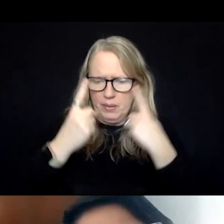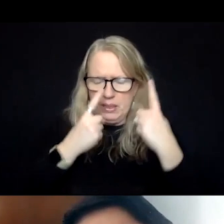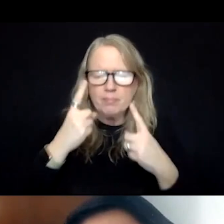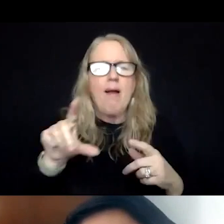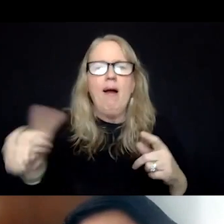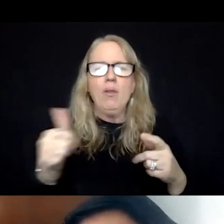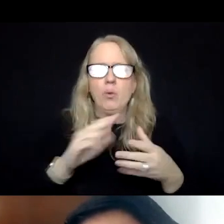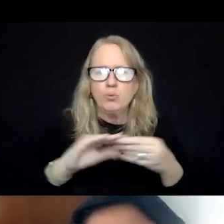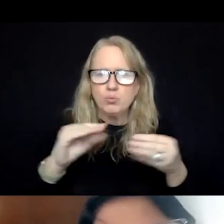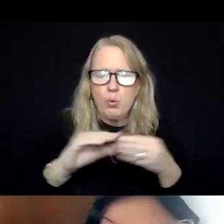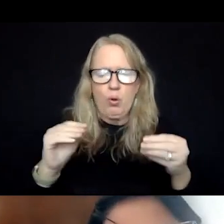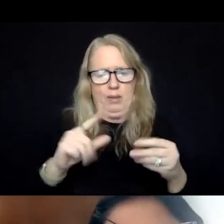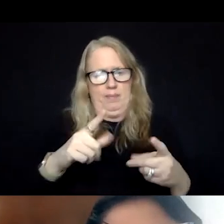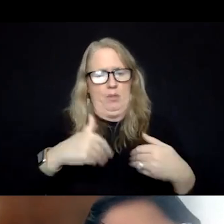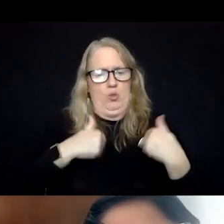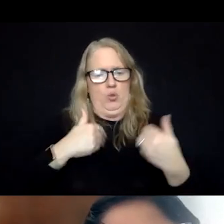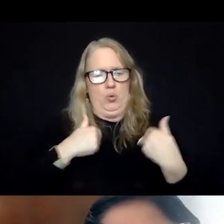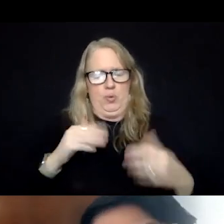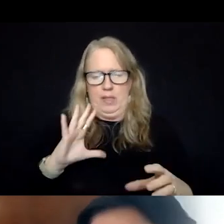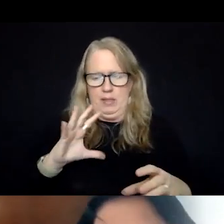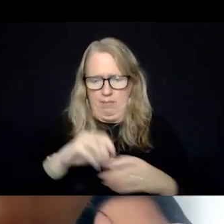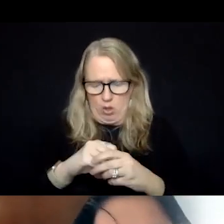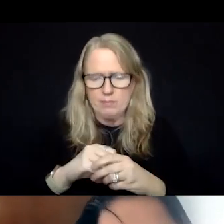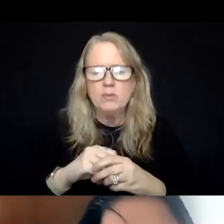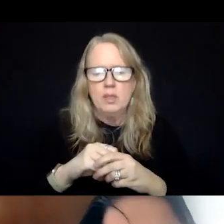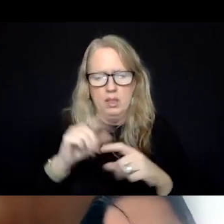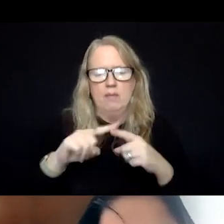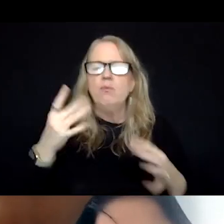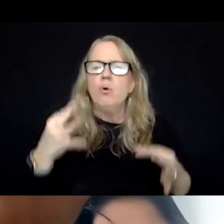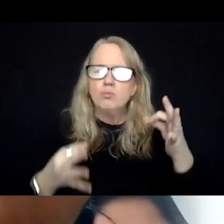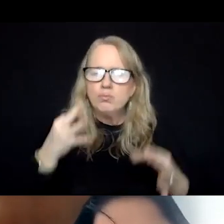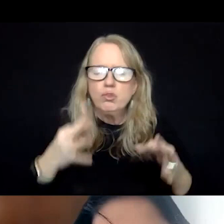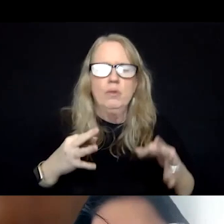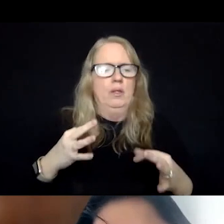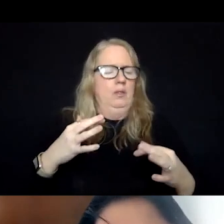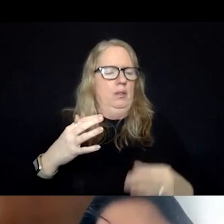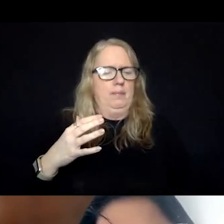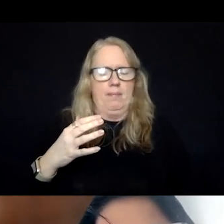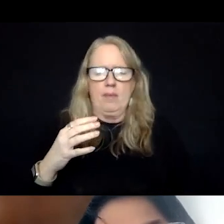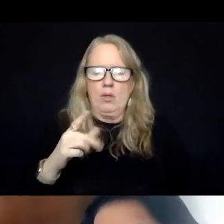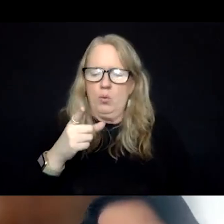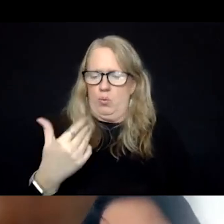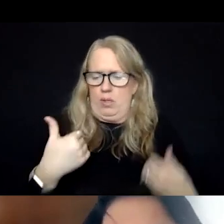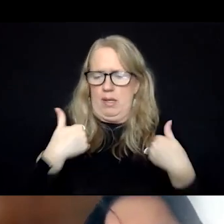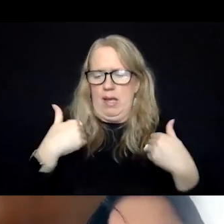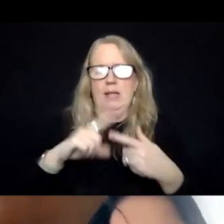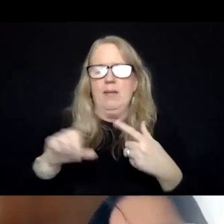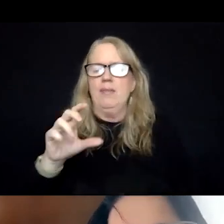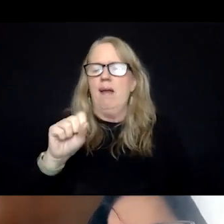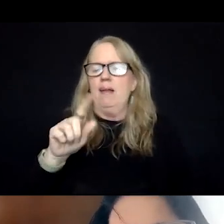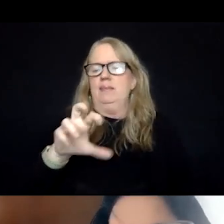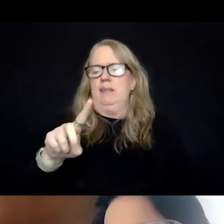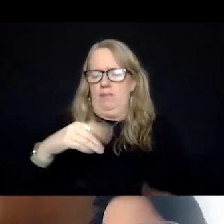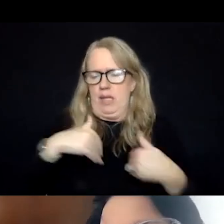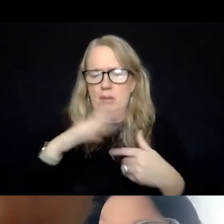story was a youth who was involved in juvenile court clinic that who had a stuffed animal for